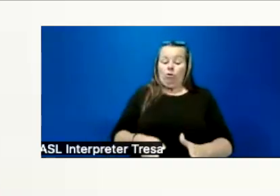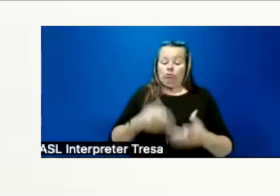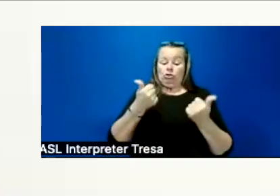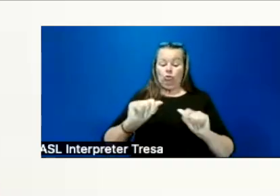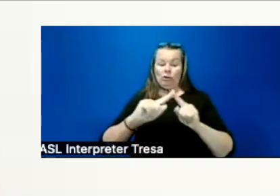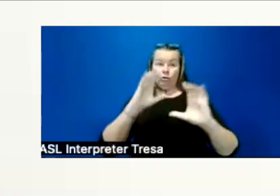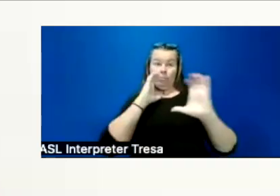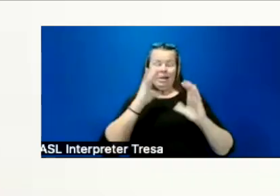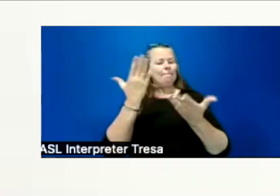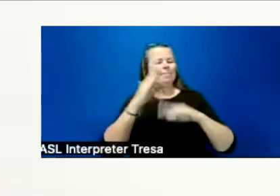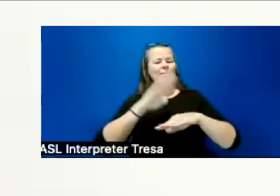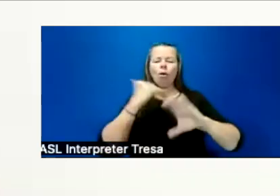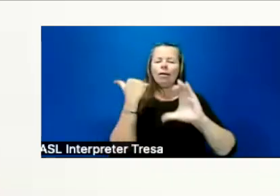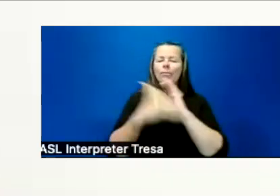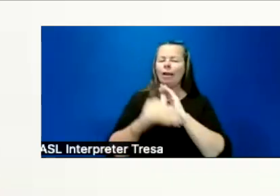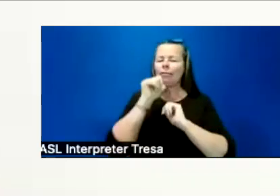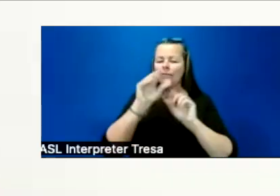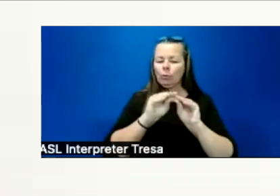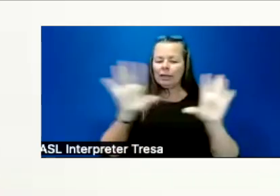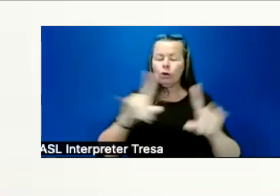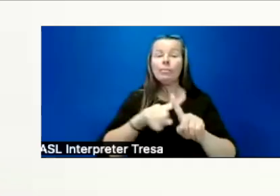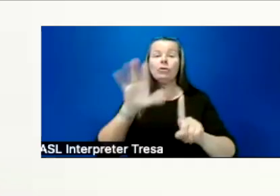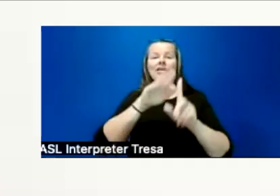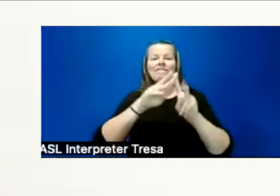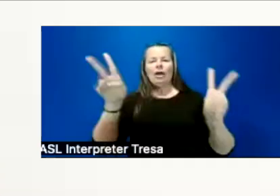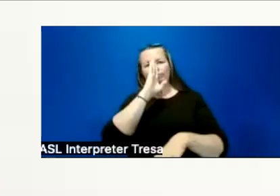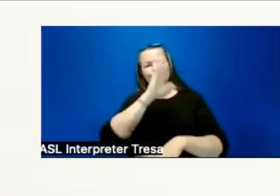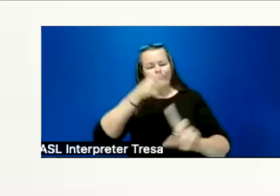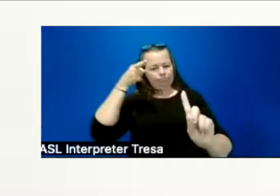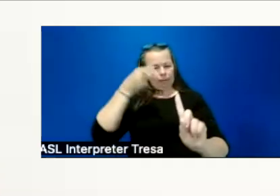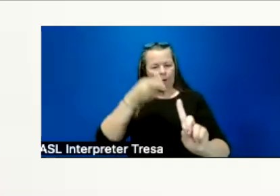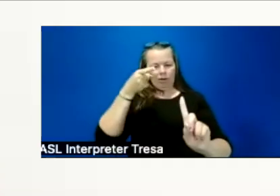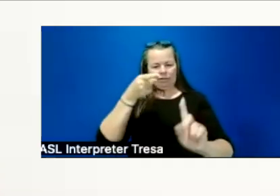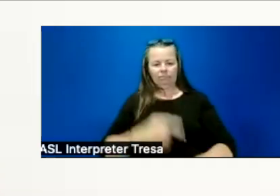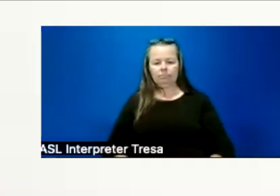just that it was direct to the point. So